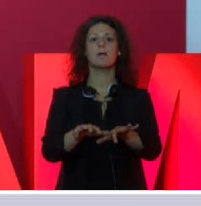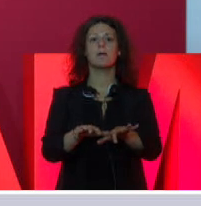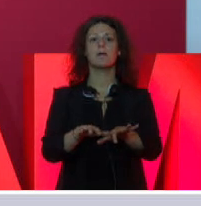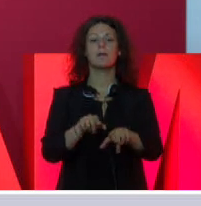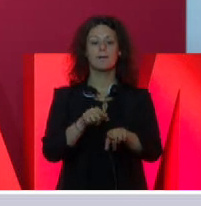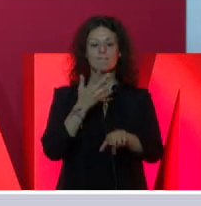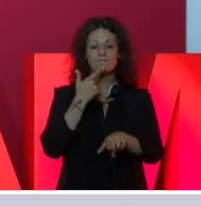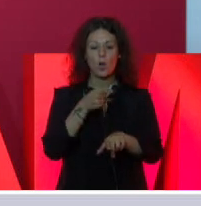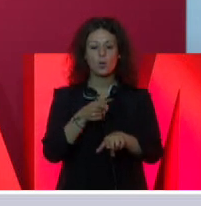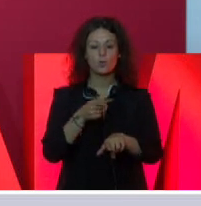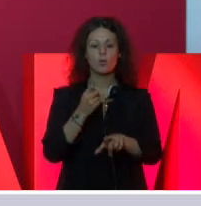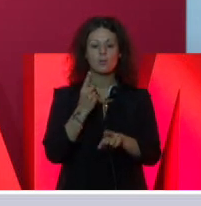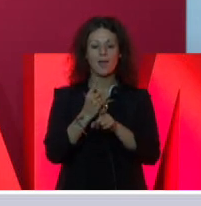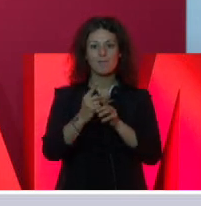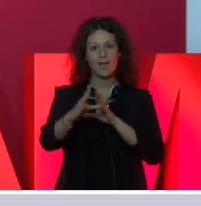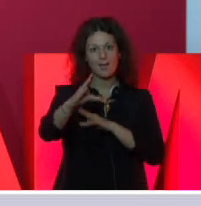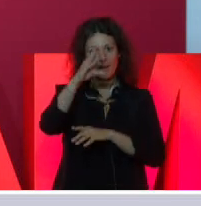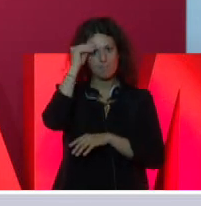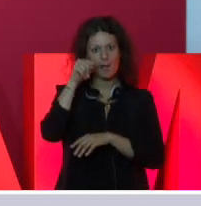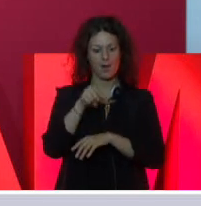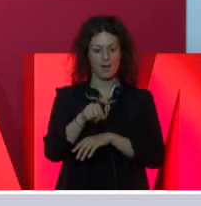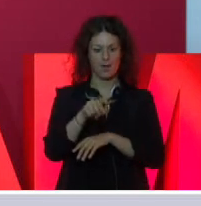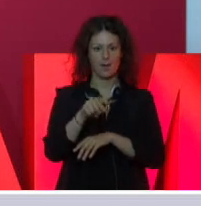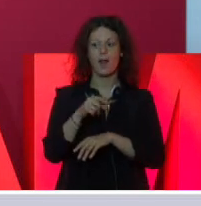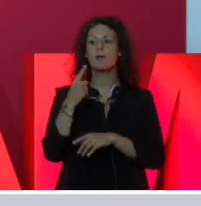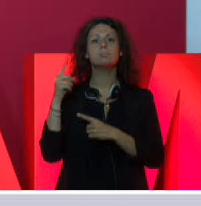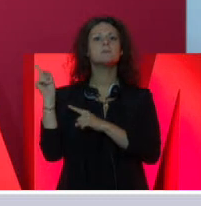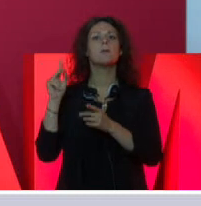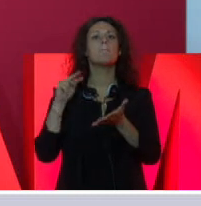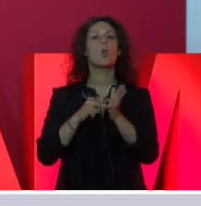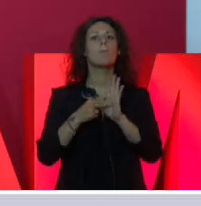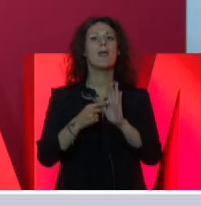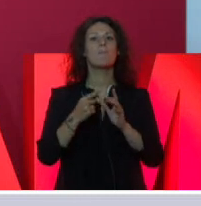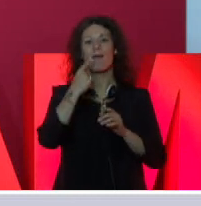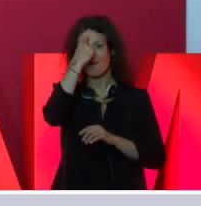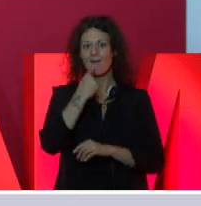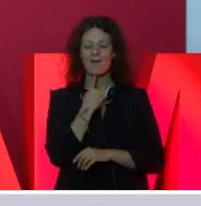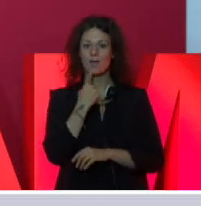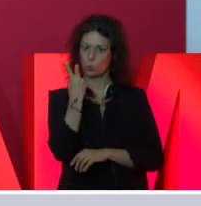through machine learning? How can we teach a machine to solve that problem?